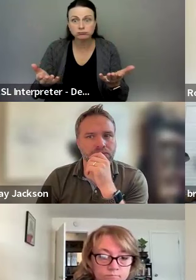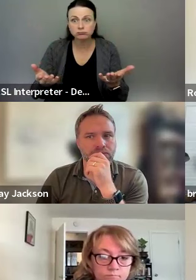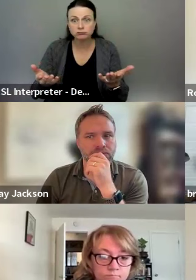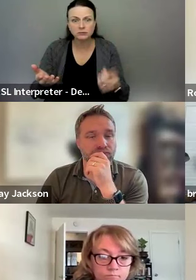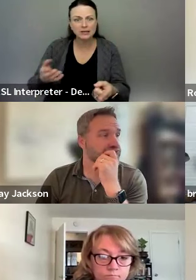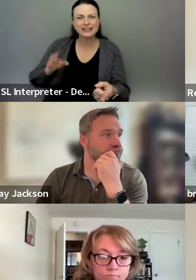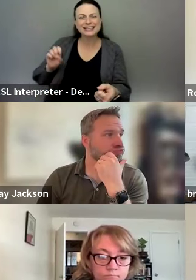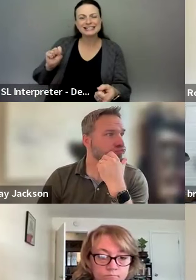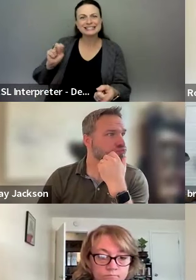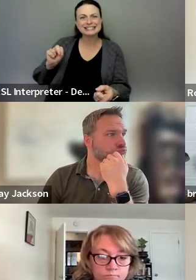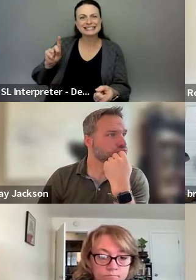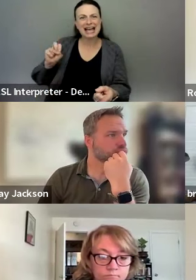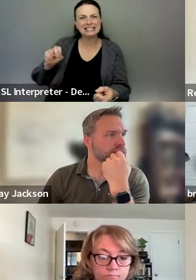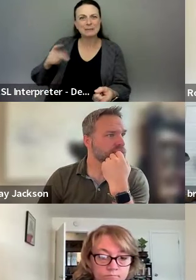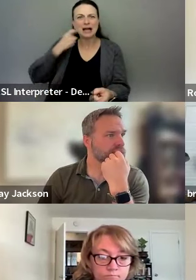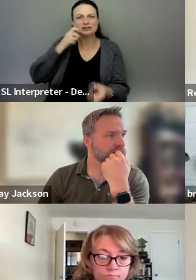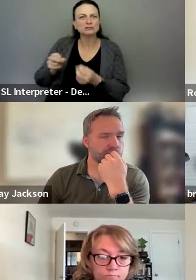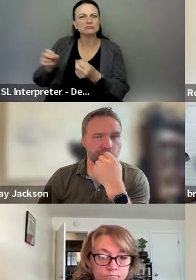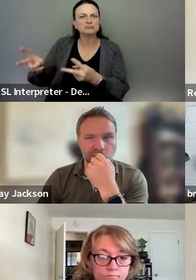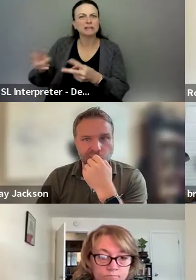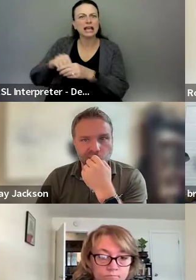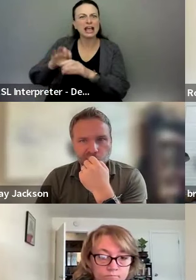I just put something in the chat.